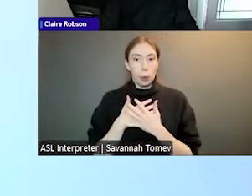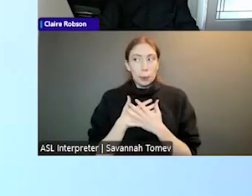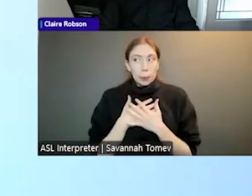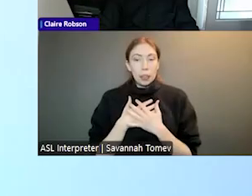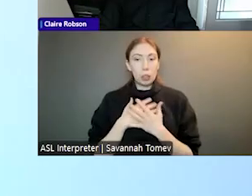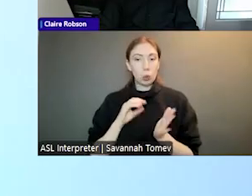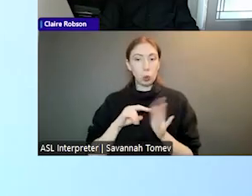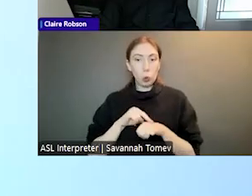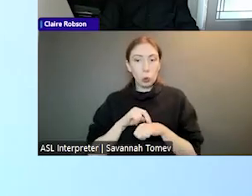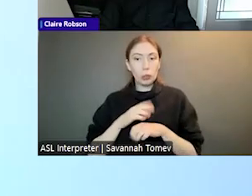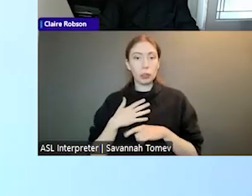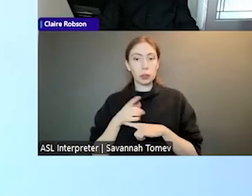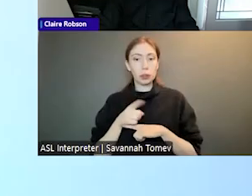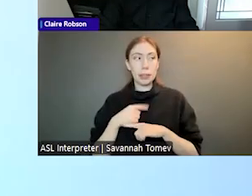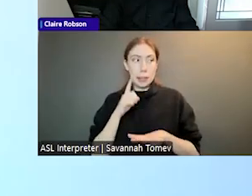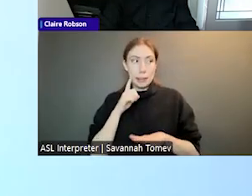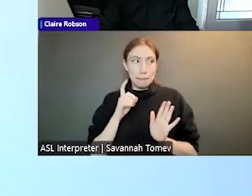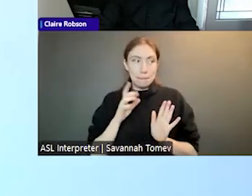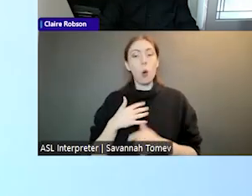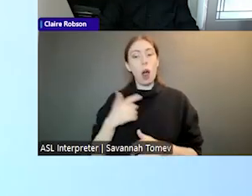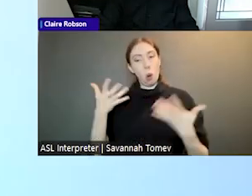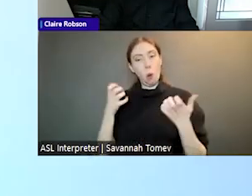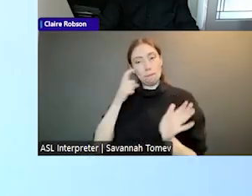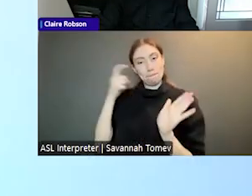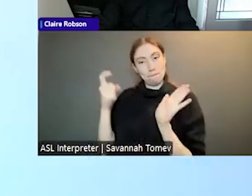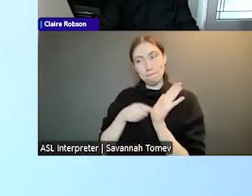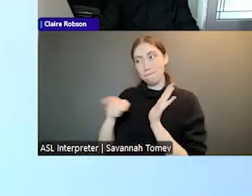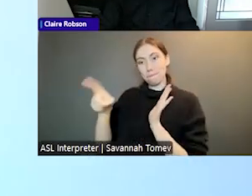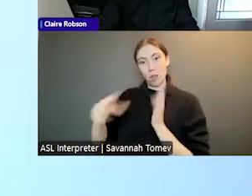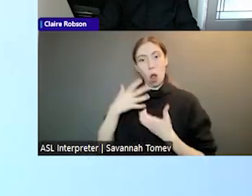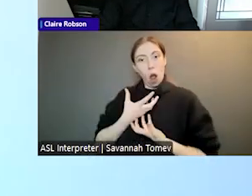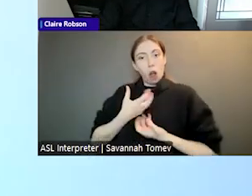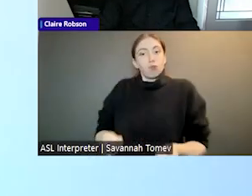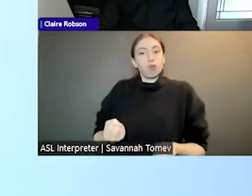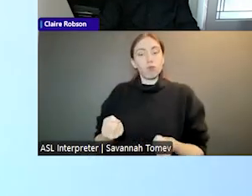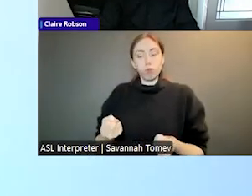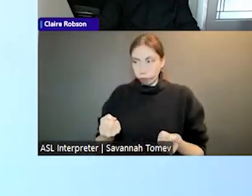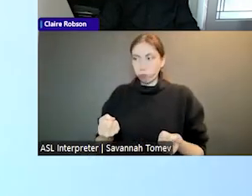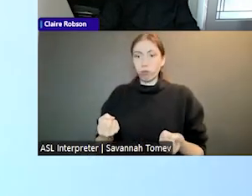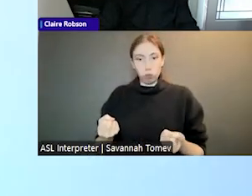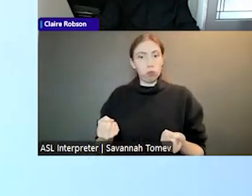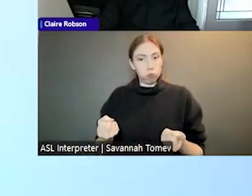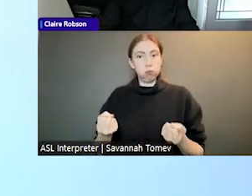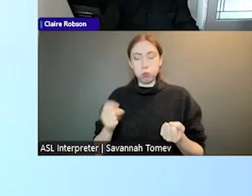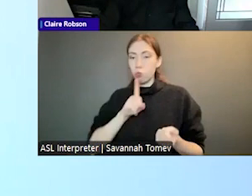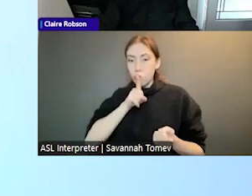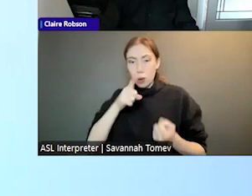acknowledge their courage in coming forward and the extreme bravery in having these